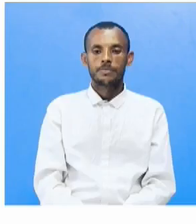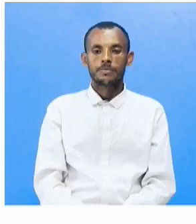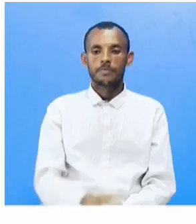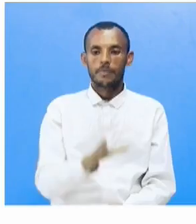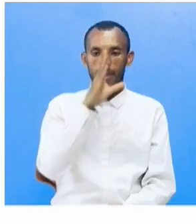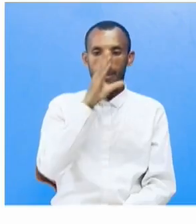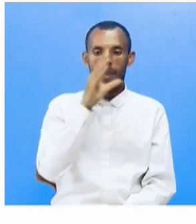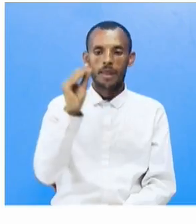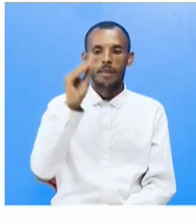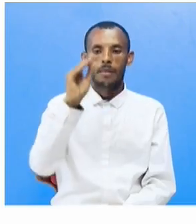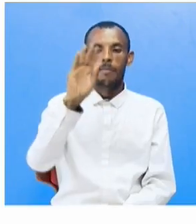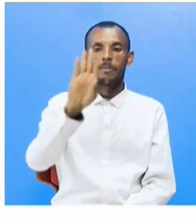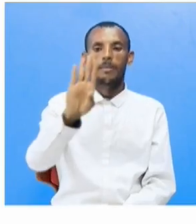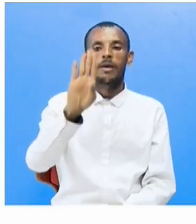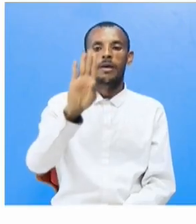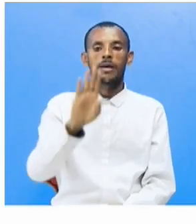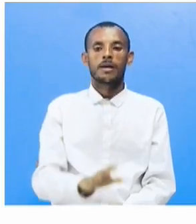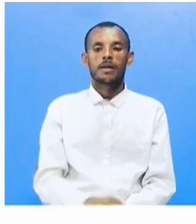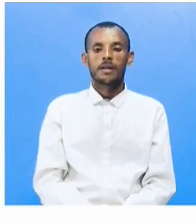And B,